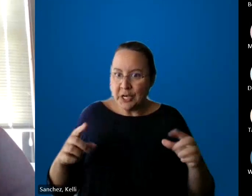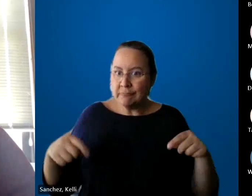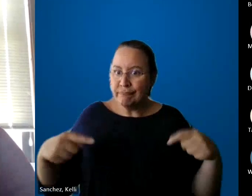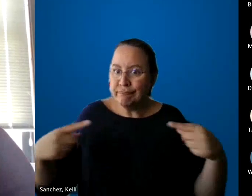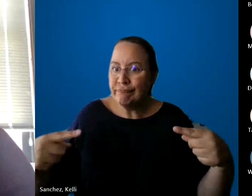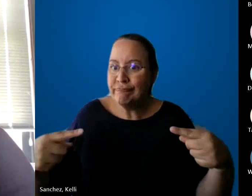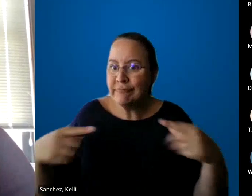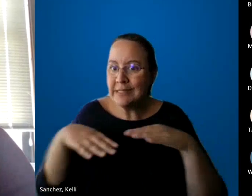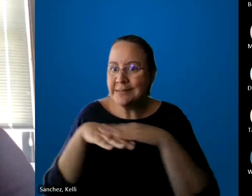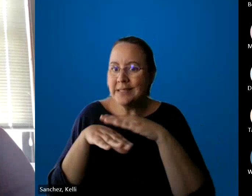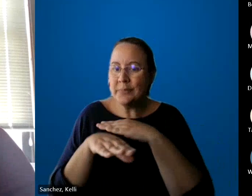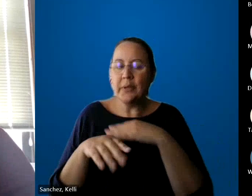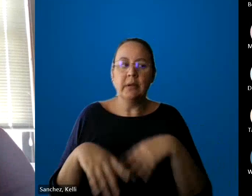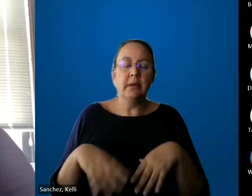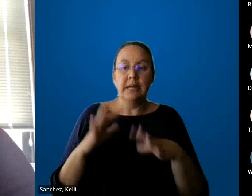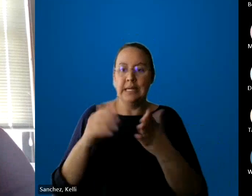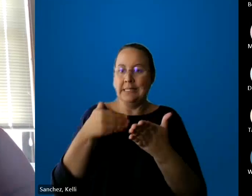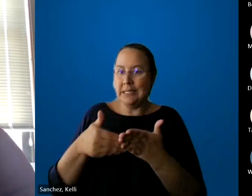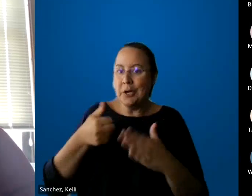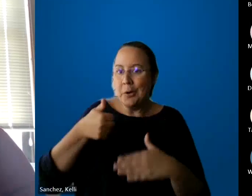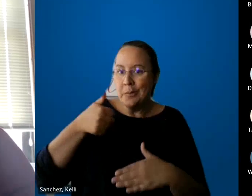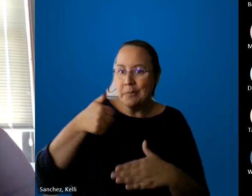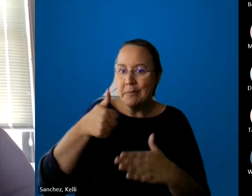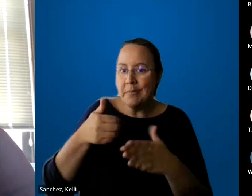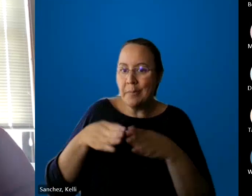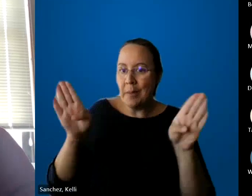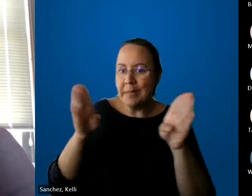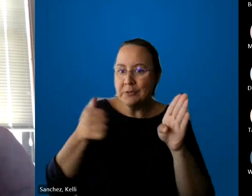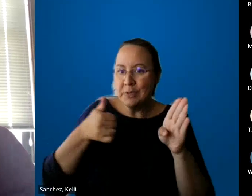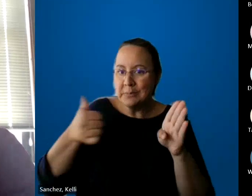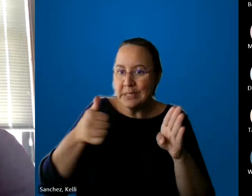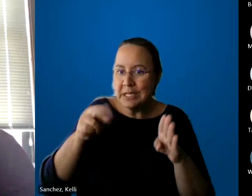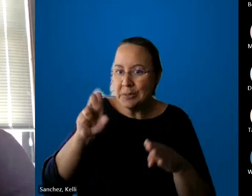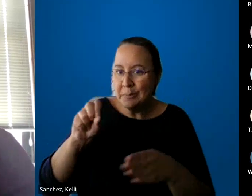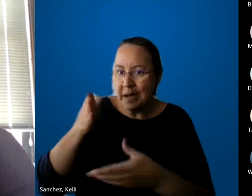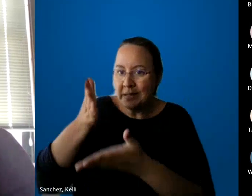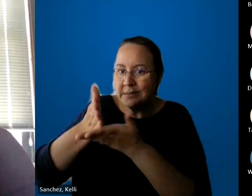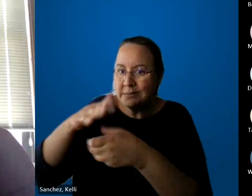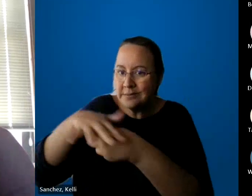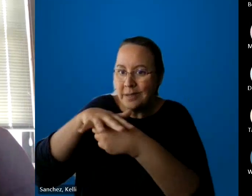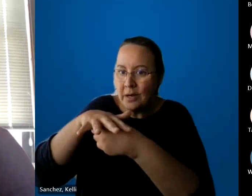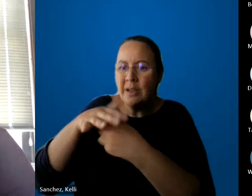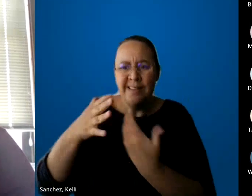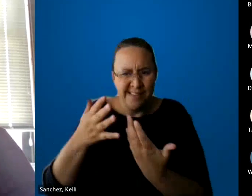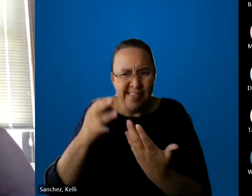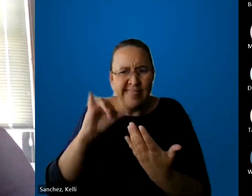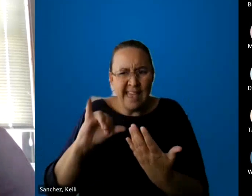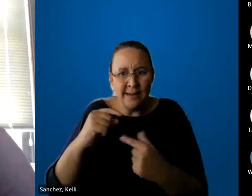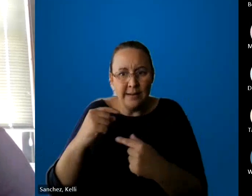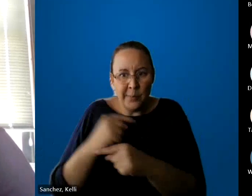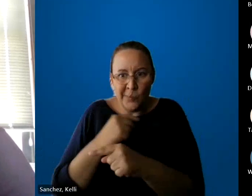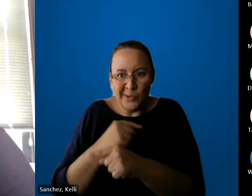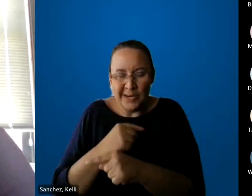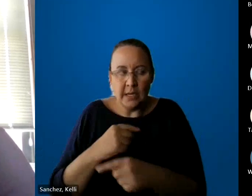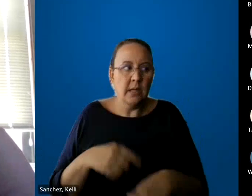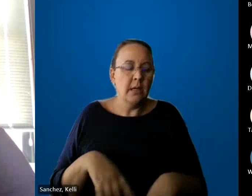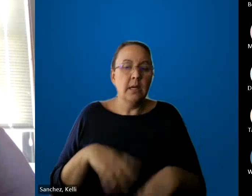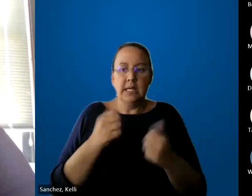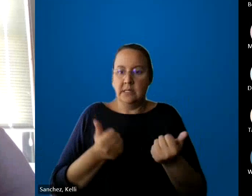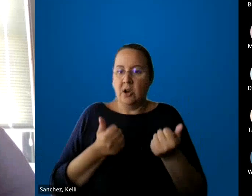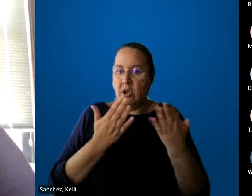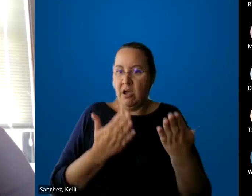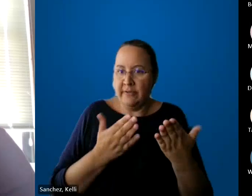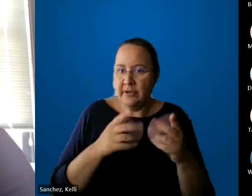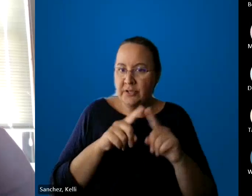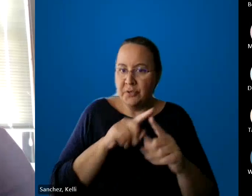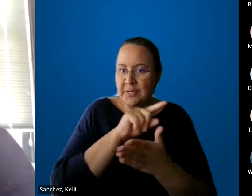right? Like, is it near public transportation? Things like that, right? Is it being offered at a